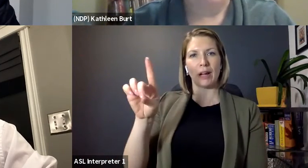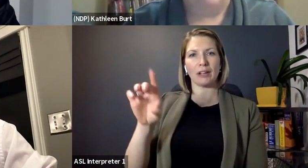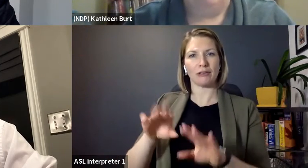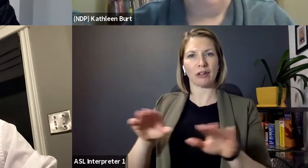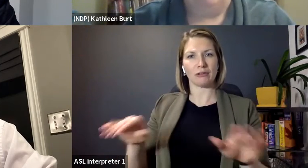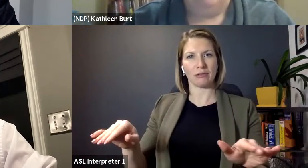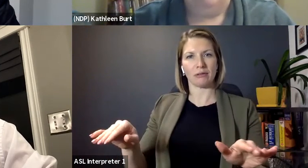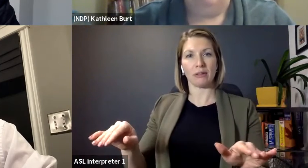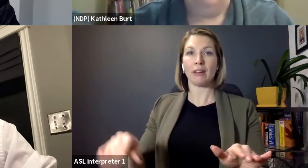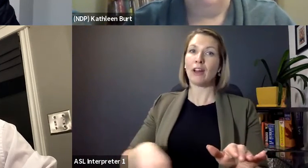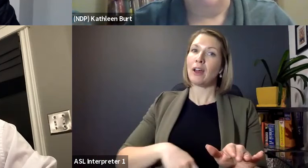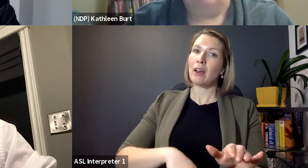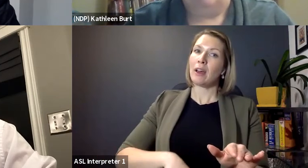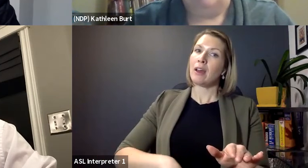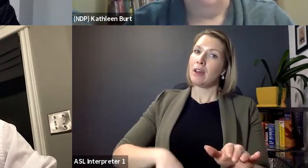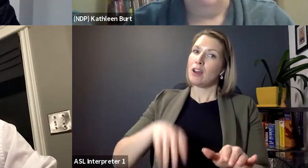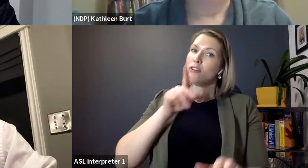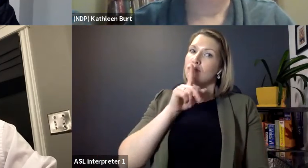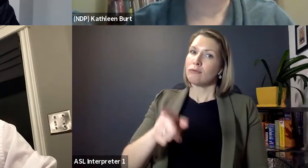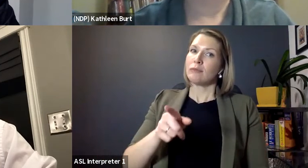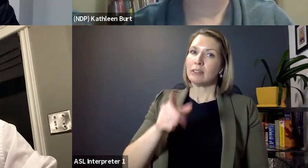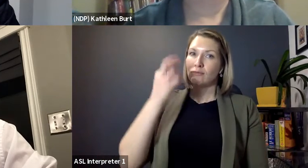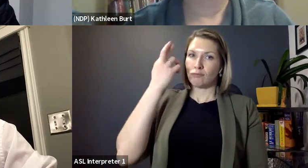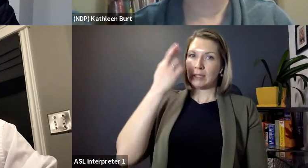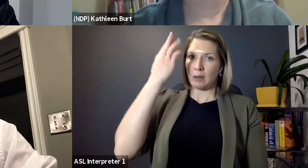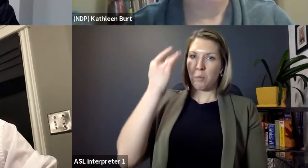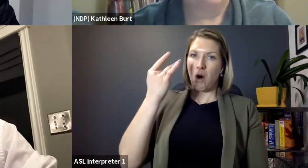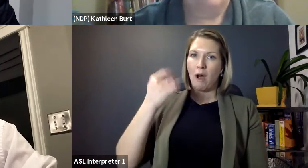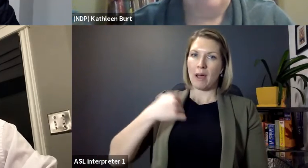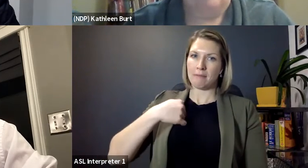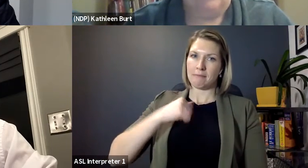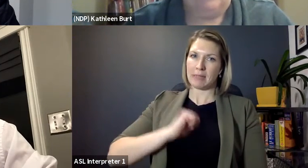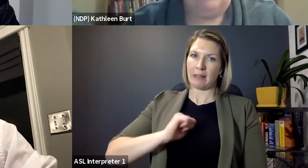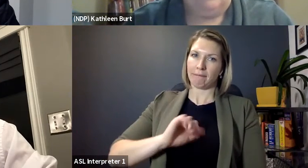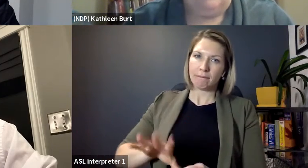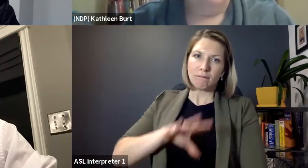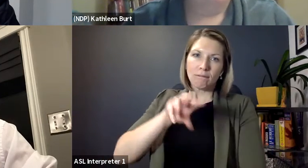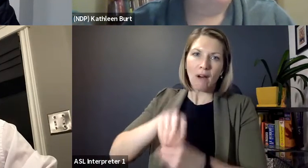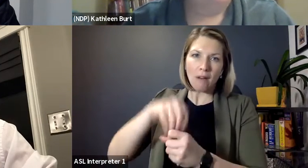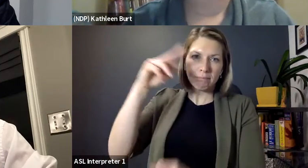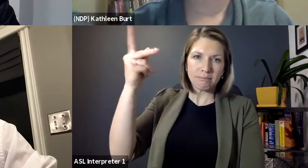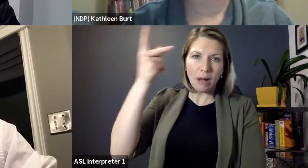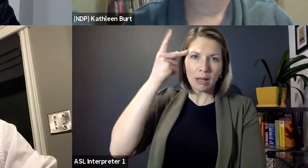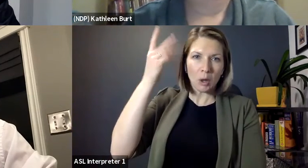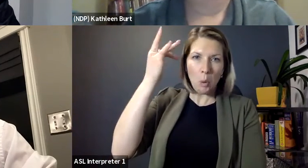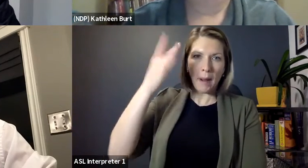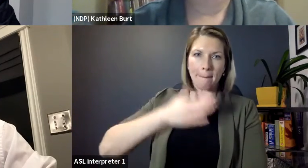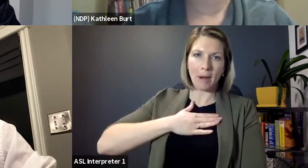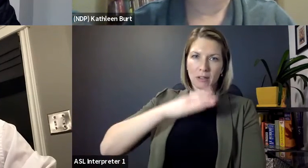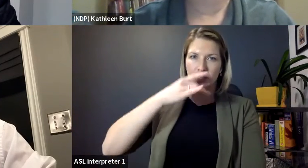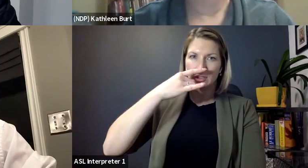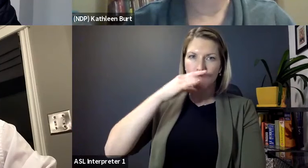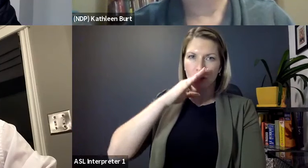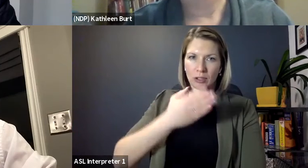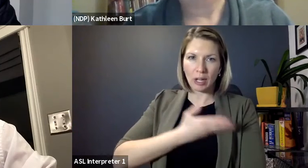of my grandchildren and my children that I've become active in politics. It was while I was living in